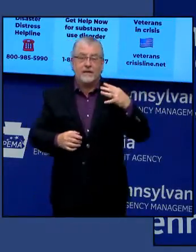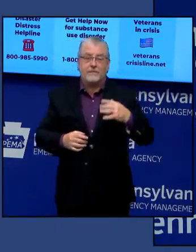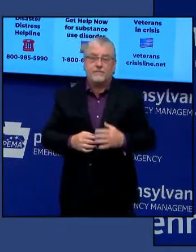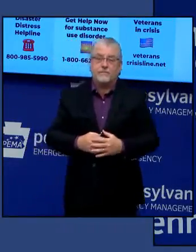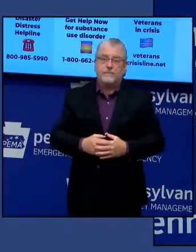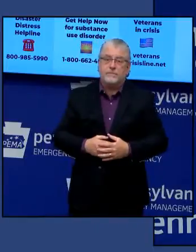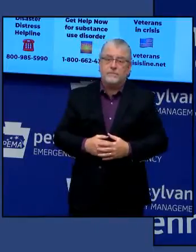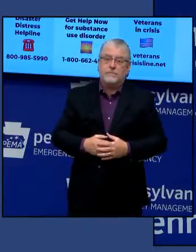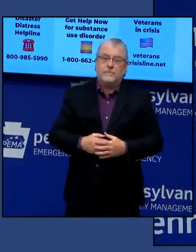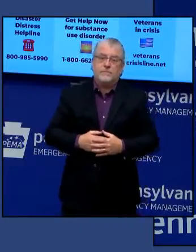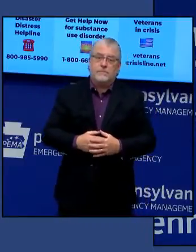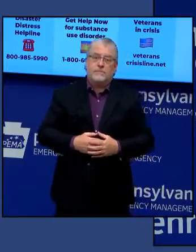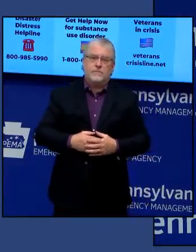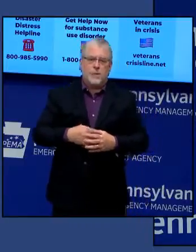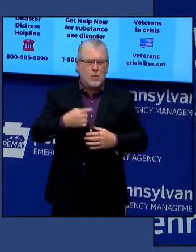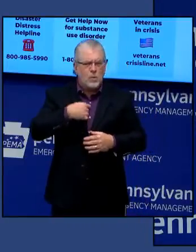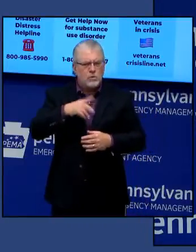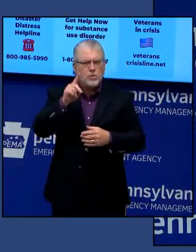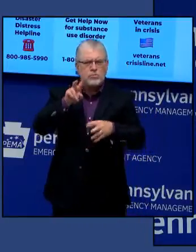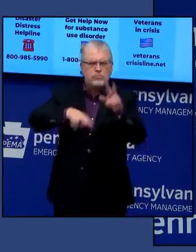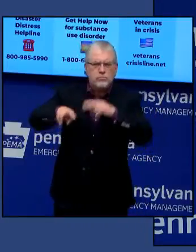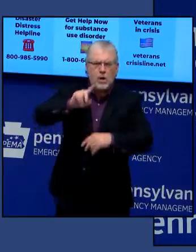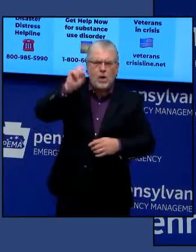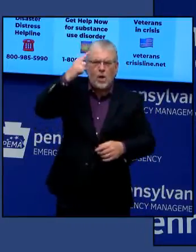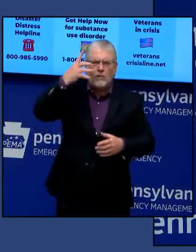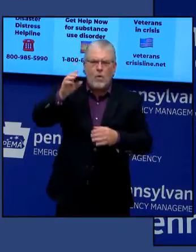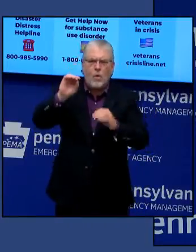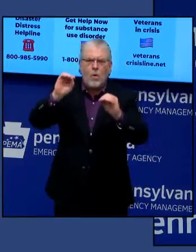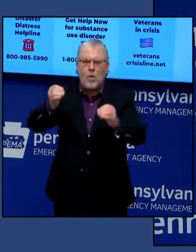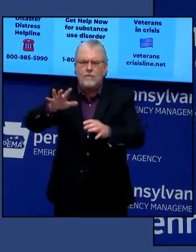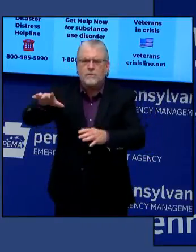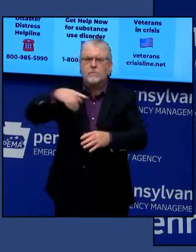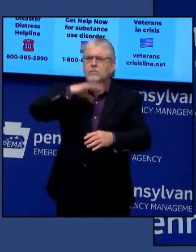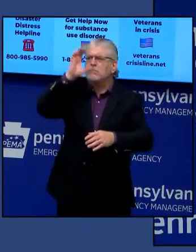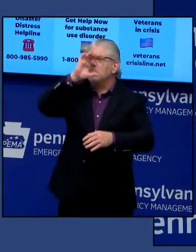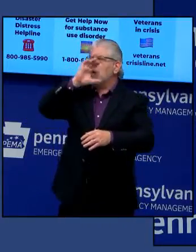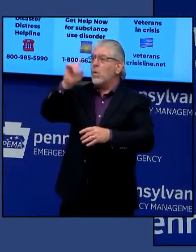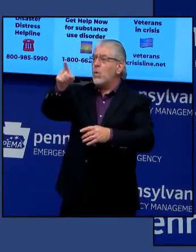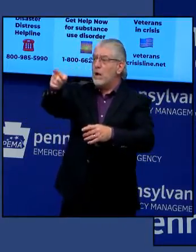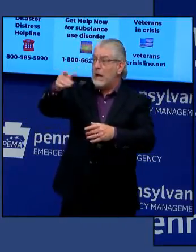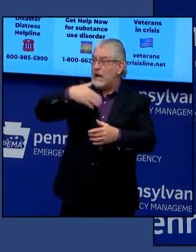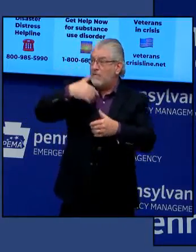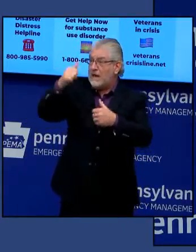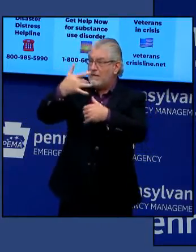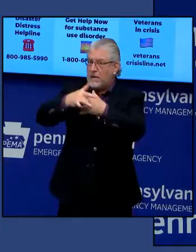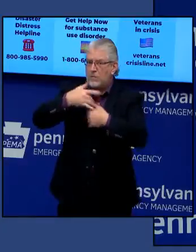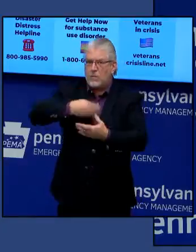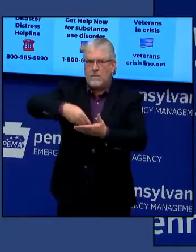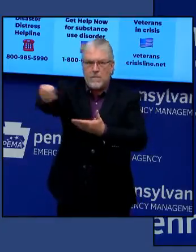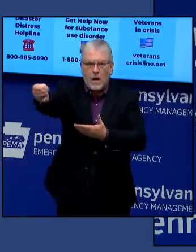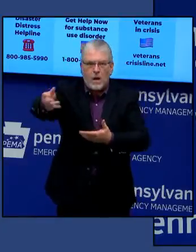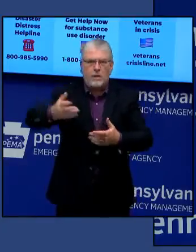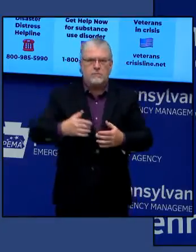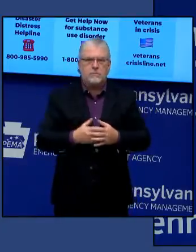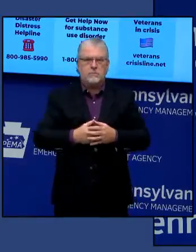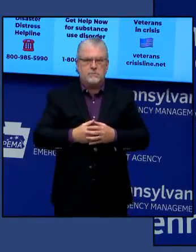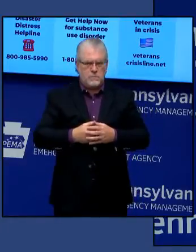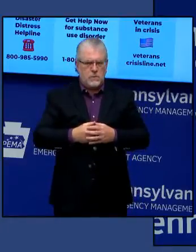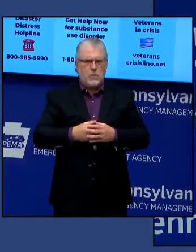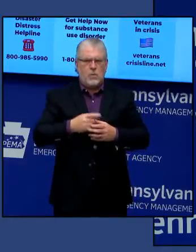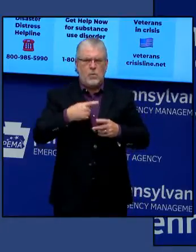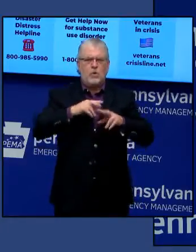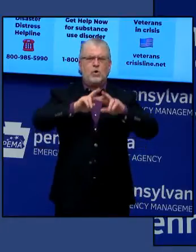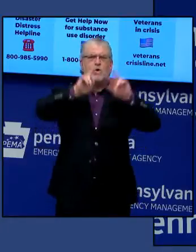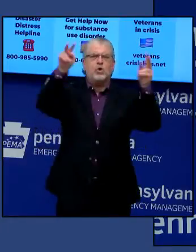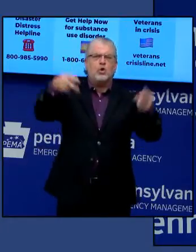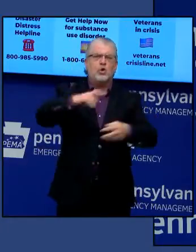places globally to try to find access for those resources. But we're also going to rely upon our excellent hospitals and health systems